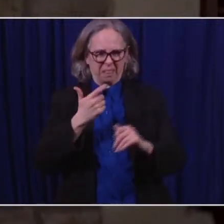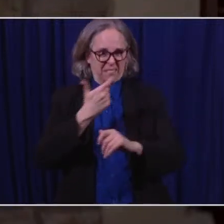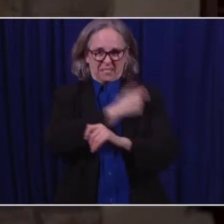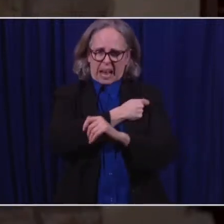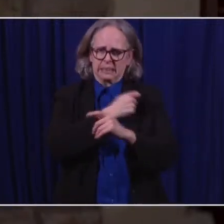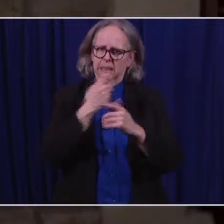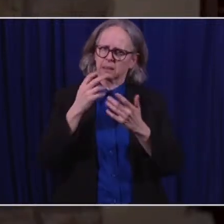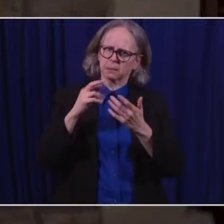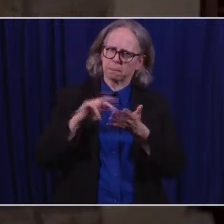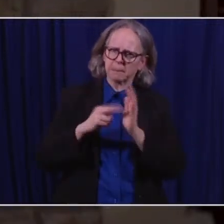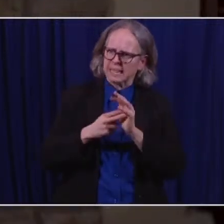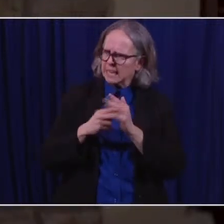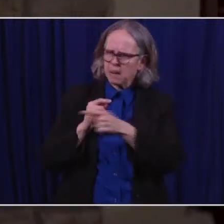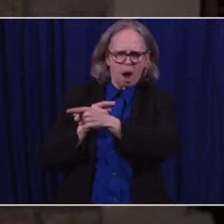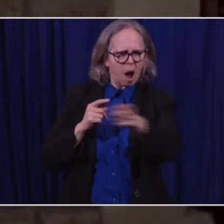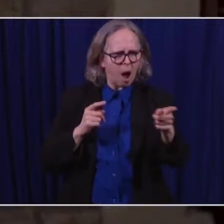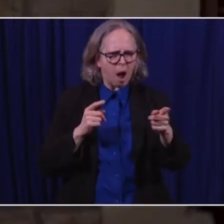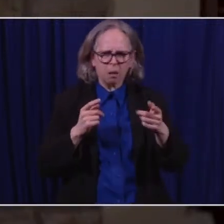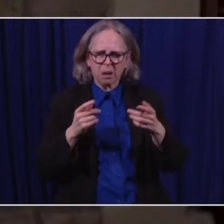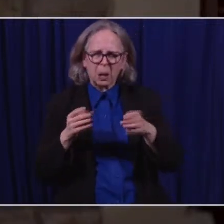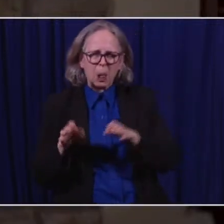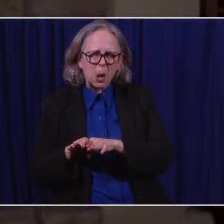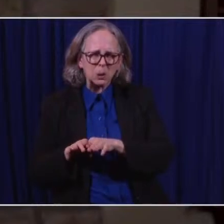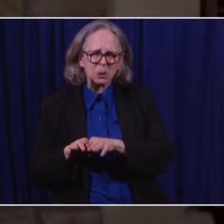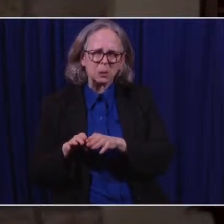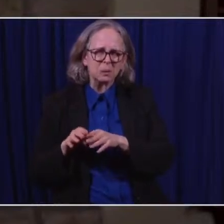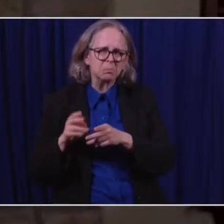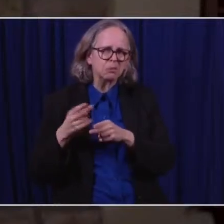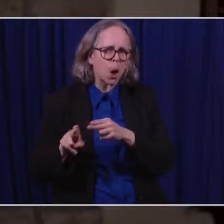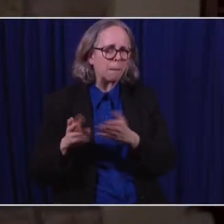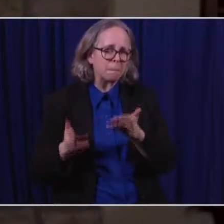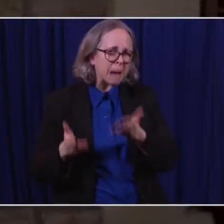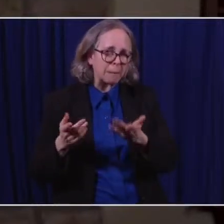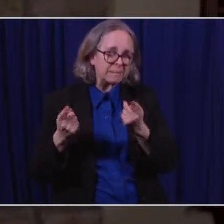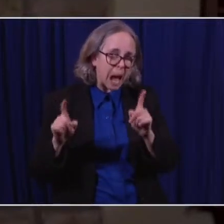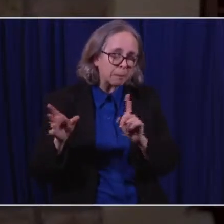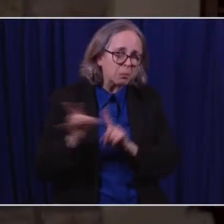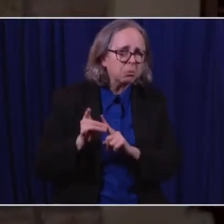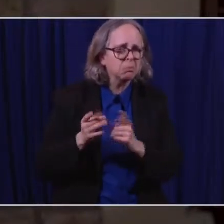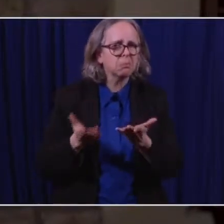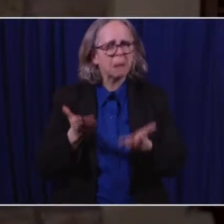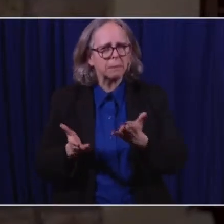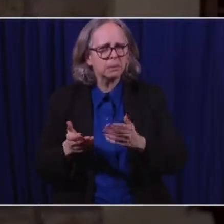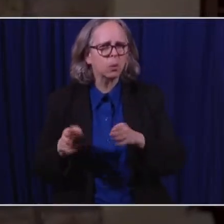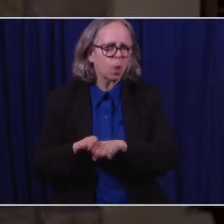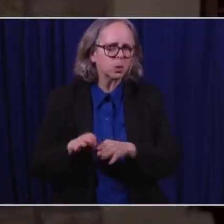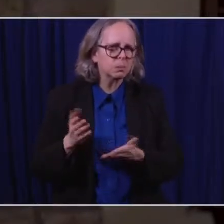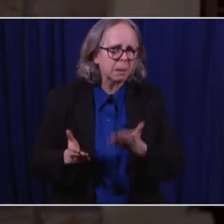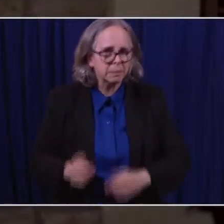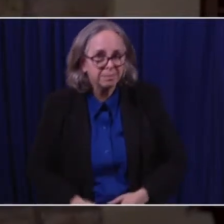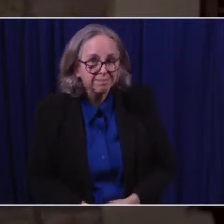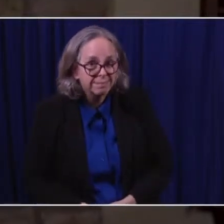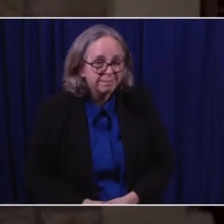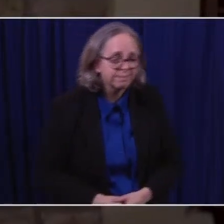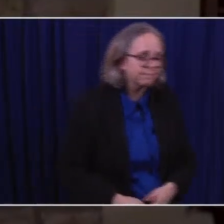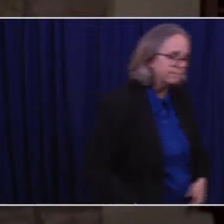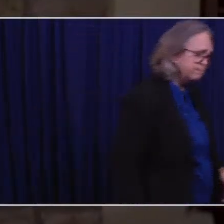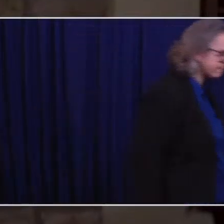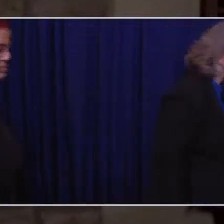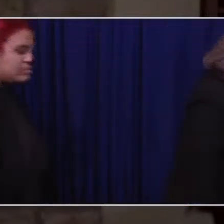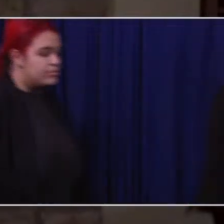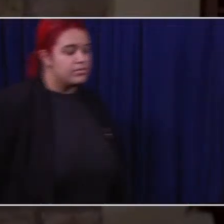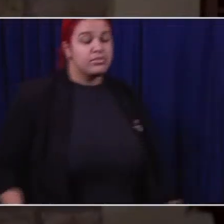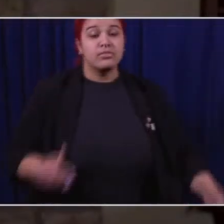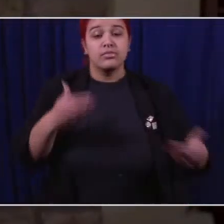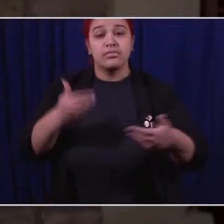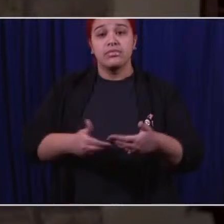keep the school open. Next question is from Kevin Landers at WBNS in Columbus. Hello, Governor. Hey,